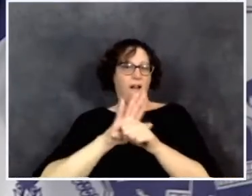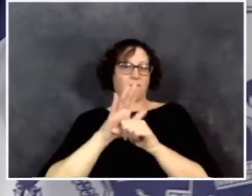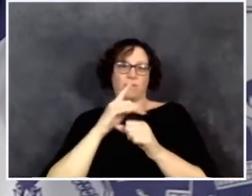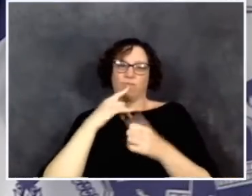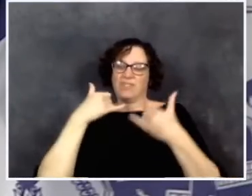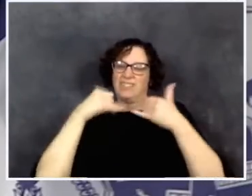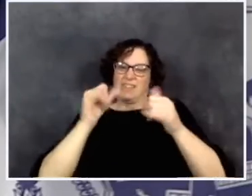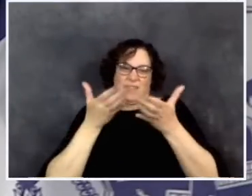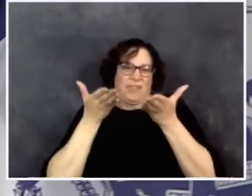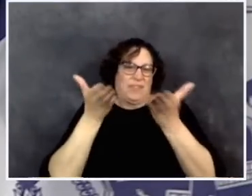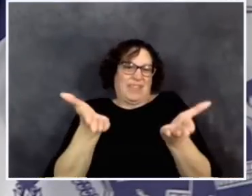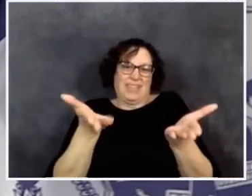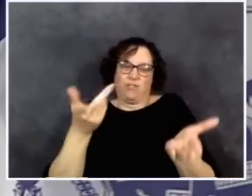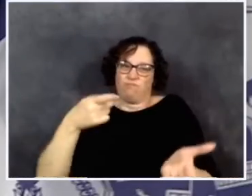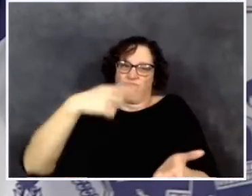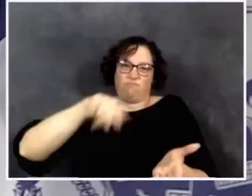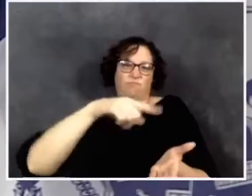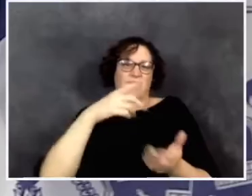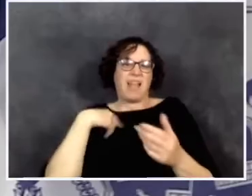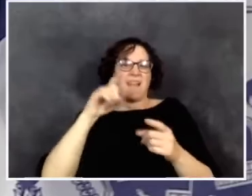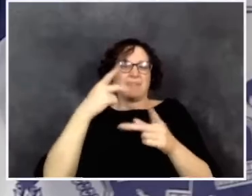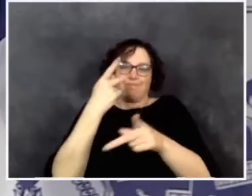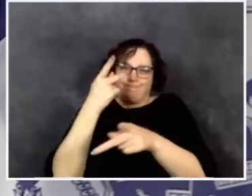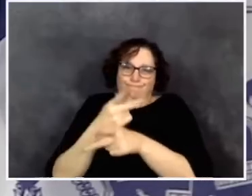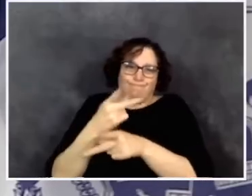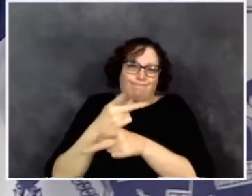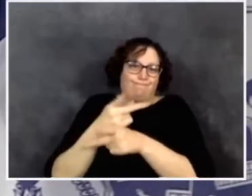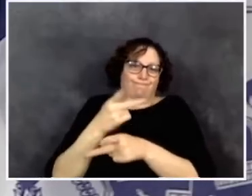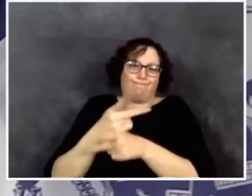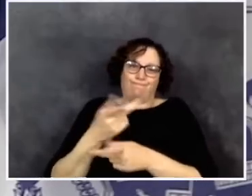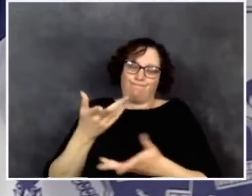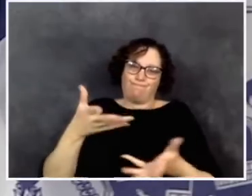careful. But Dr. Barbeau, Dr. Katz, why don't you jump in?